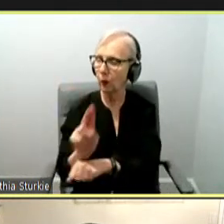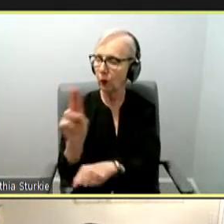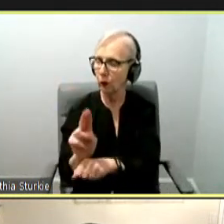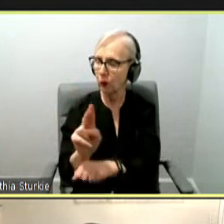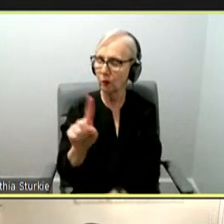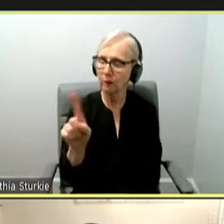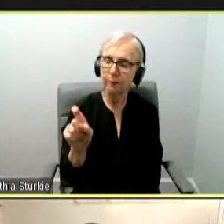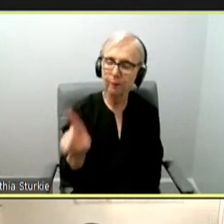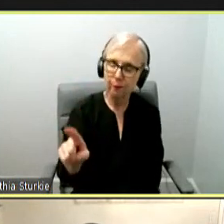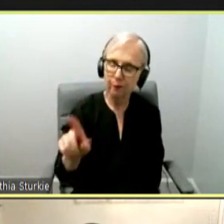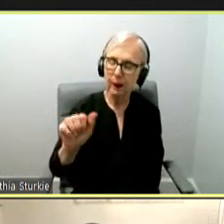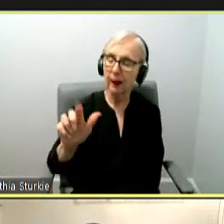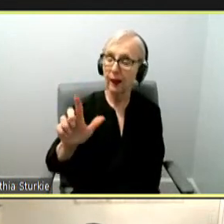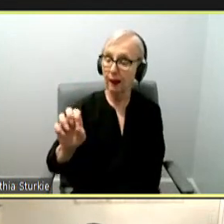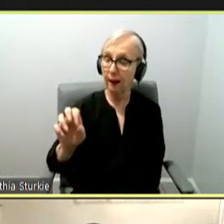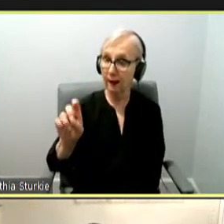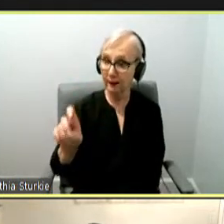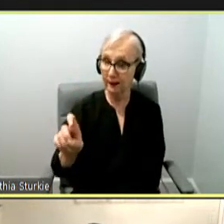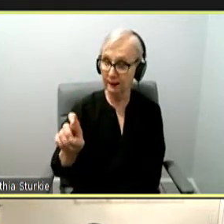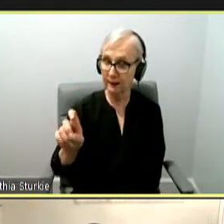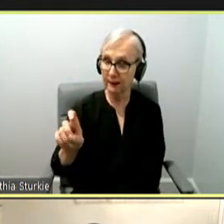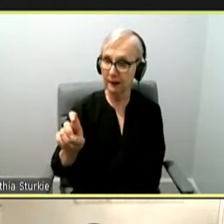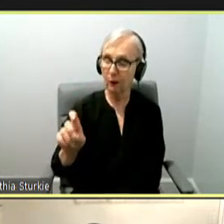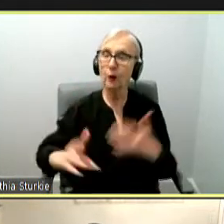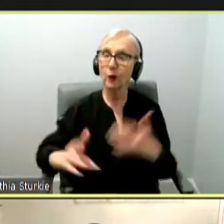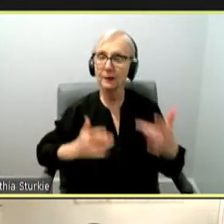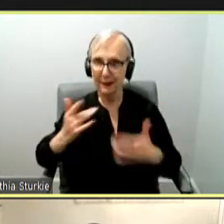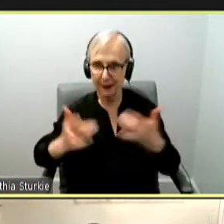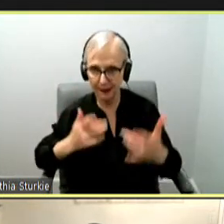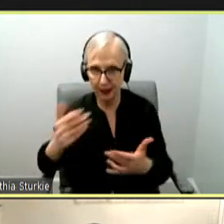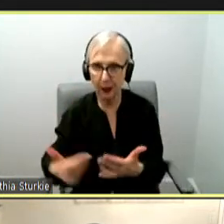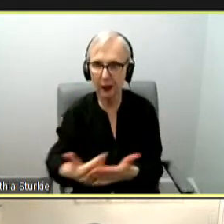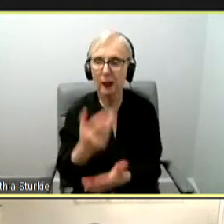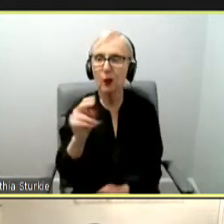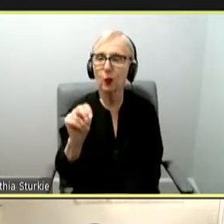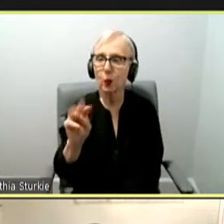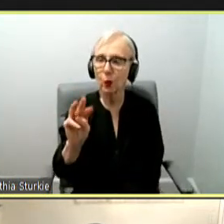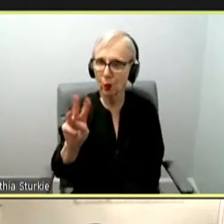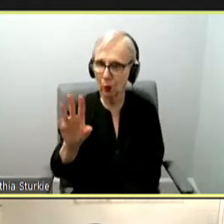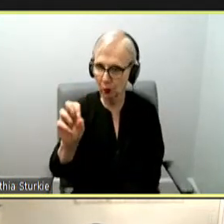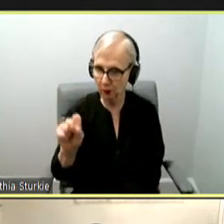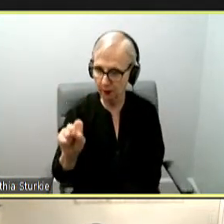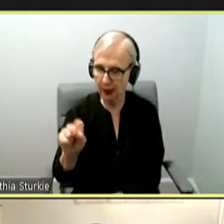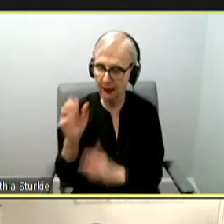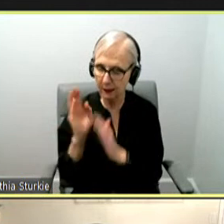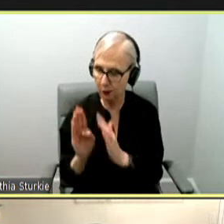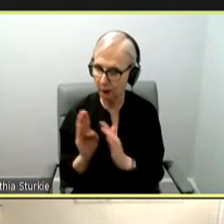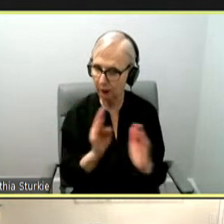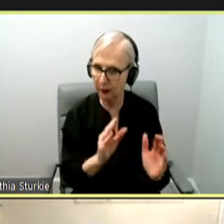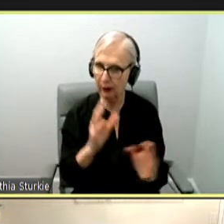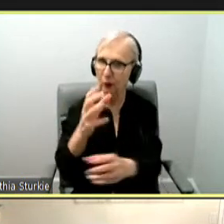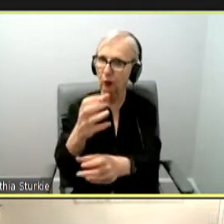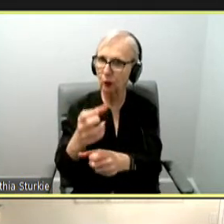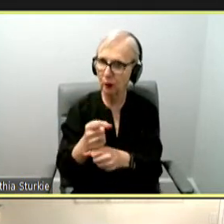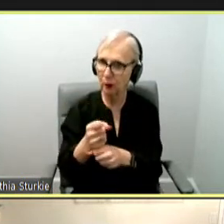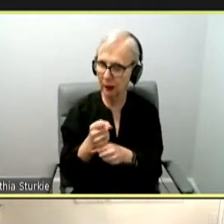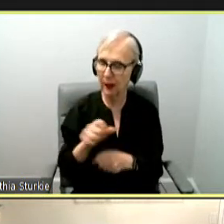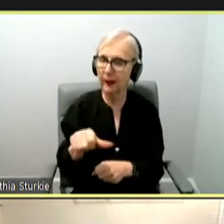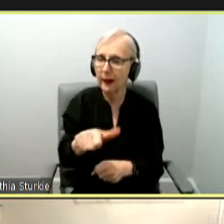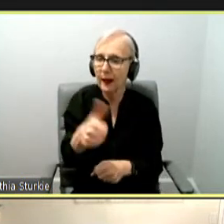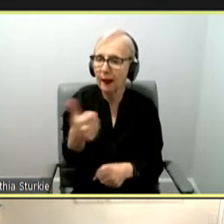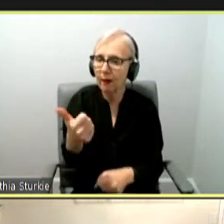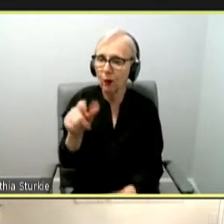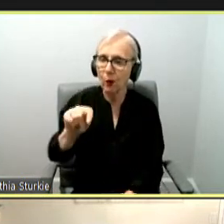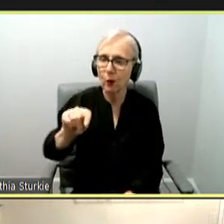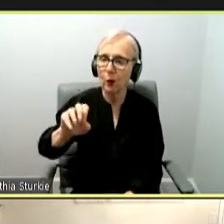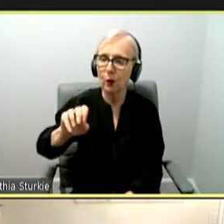Alex, obviously very exciting news as we are preparing to receive another tool in the